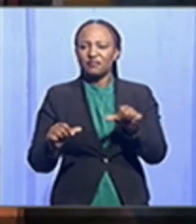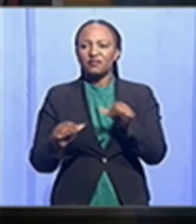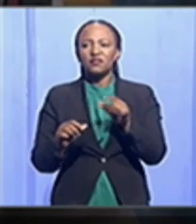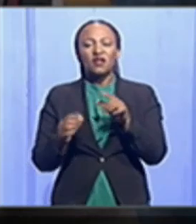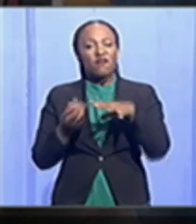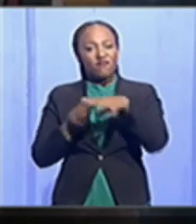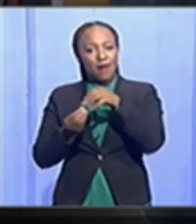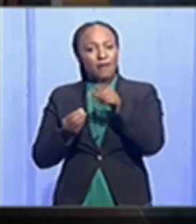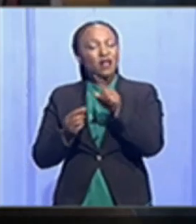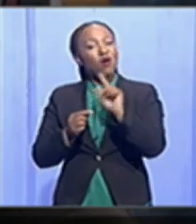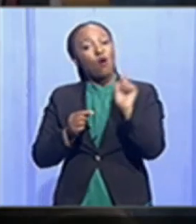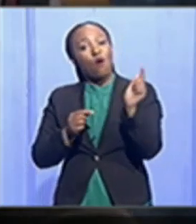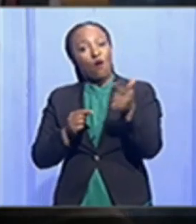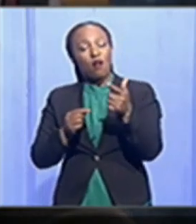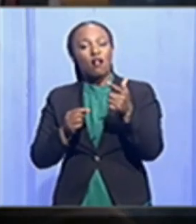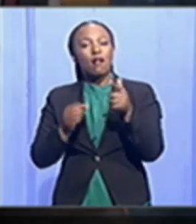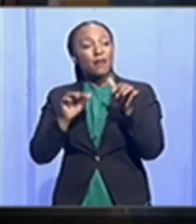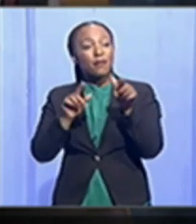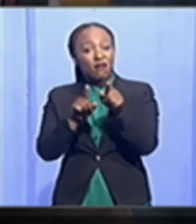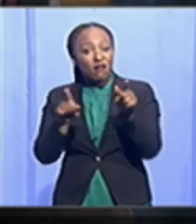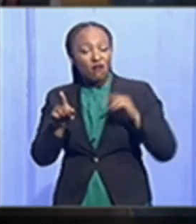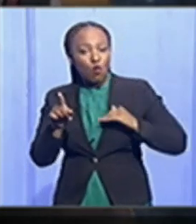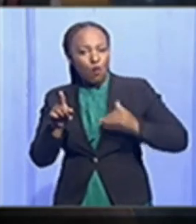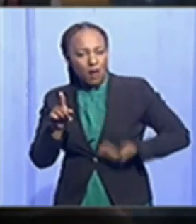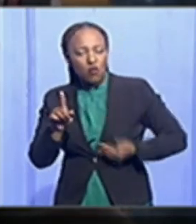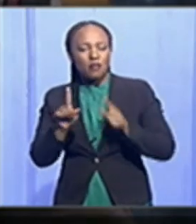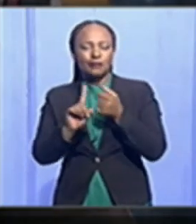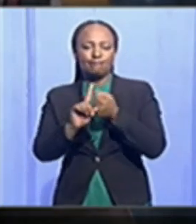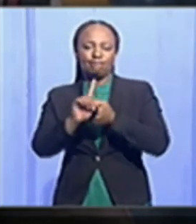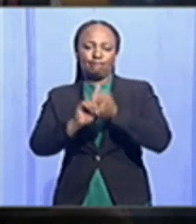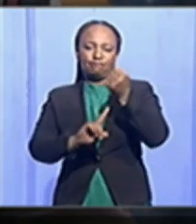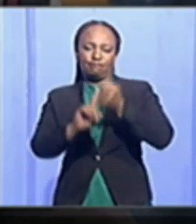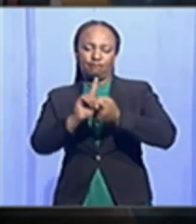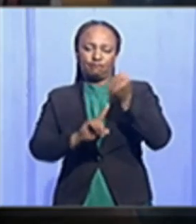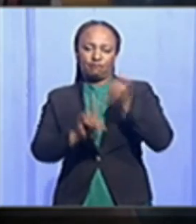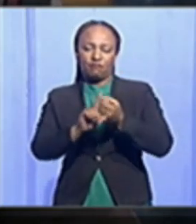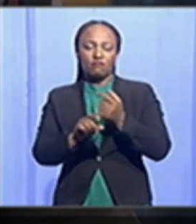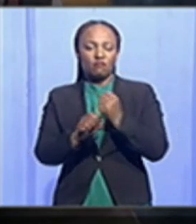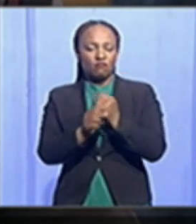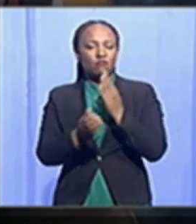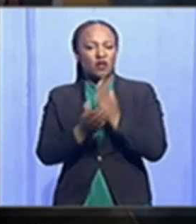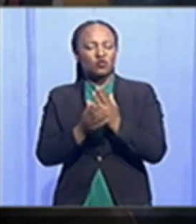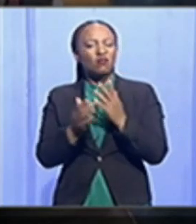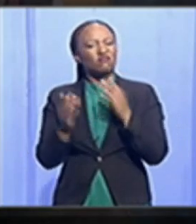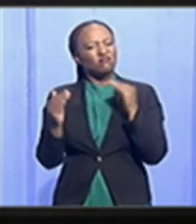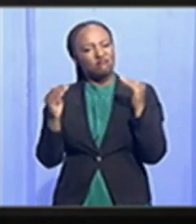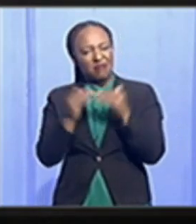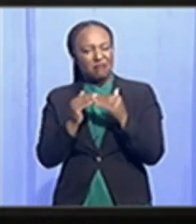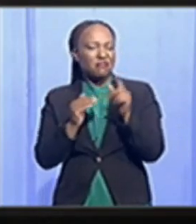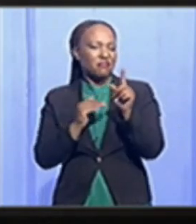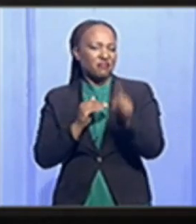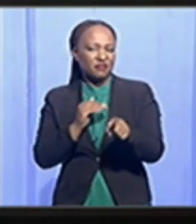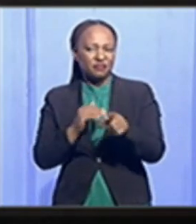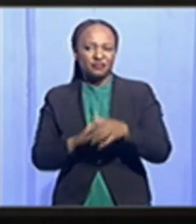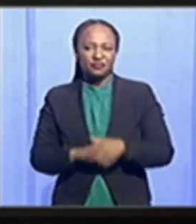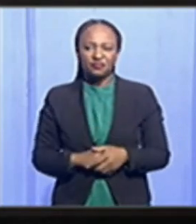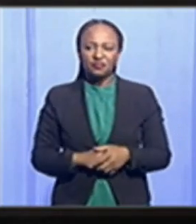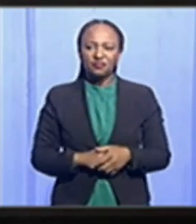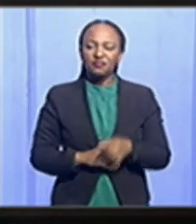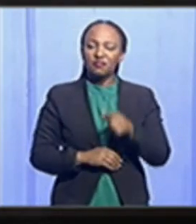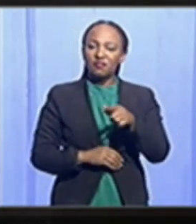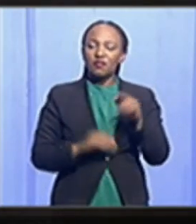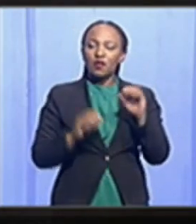every woman out there, and we will do everything in our power to ensure that justice is served in this matter. Mokgatlo o kgatlhanong le